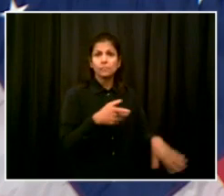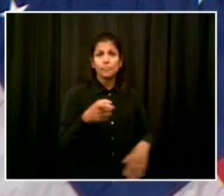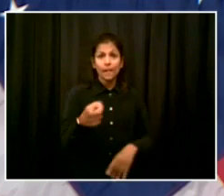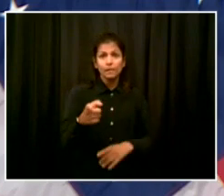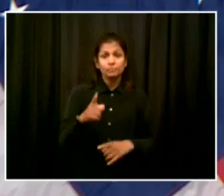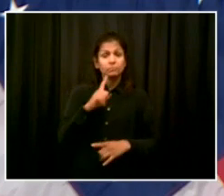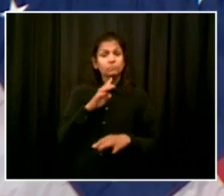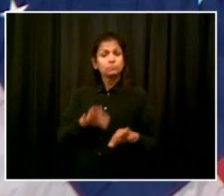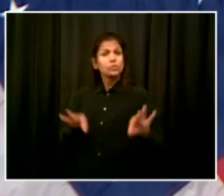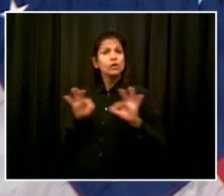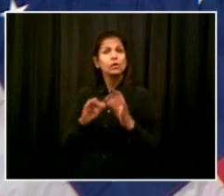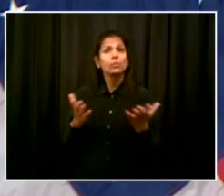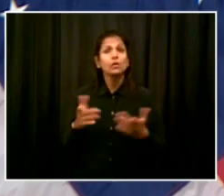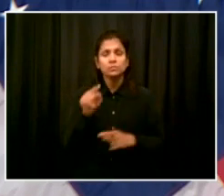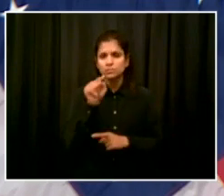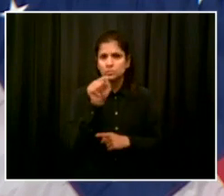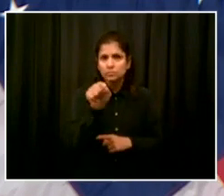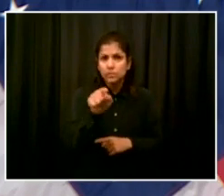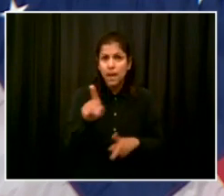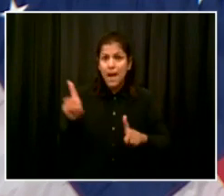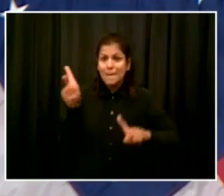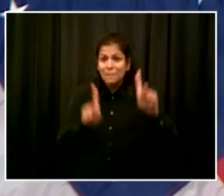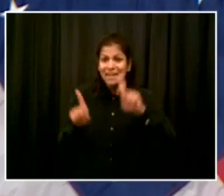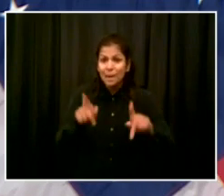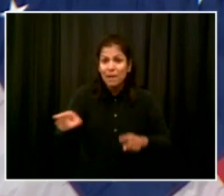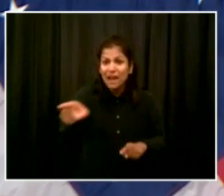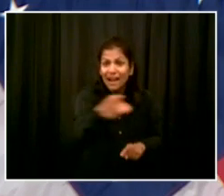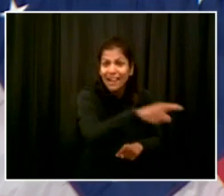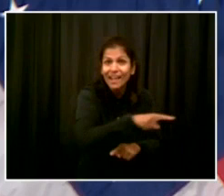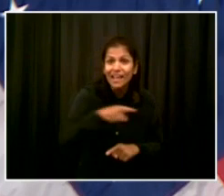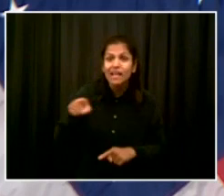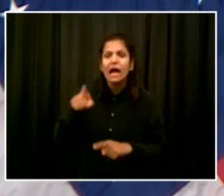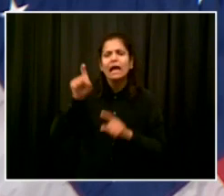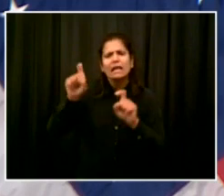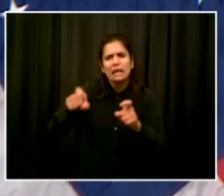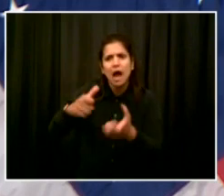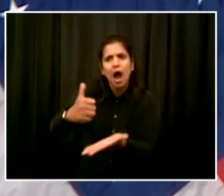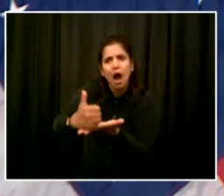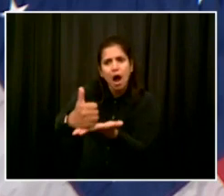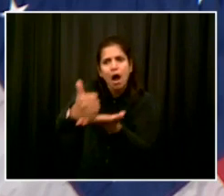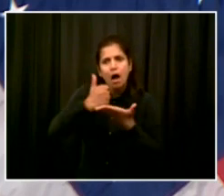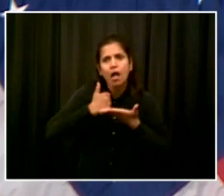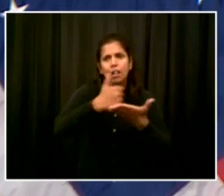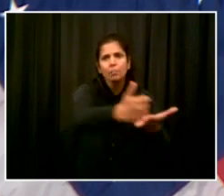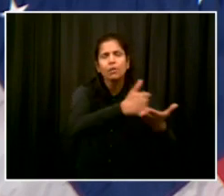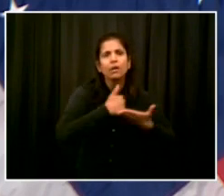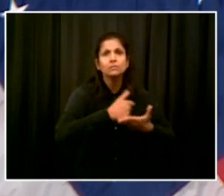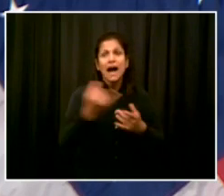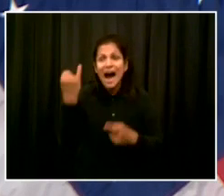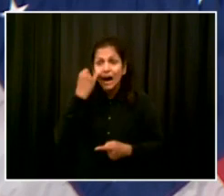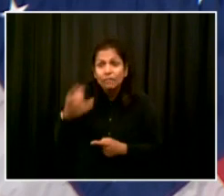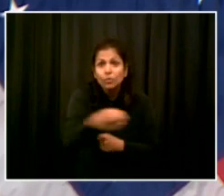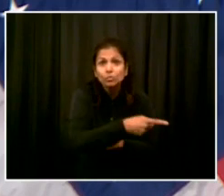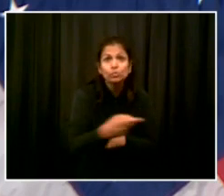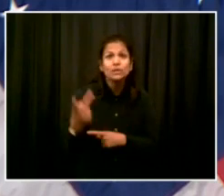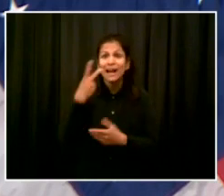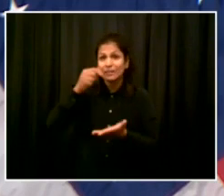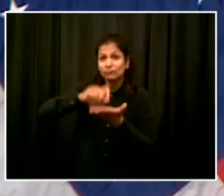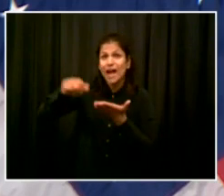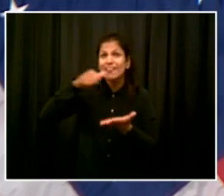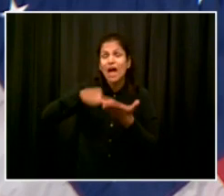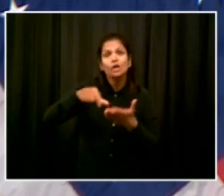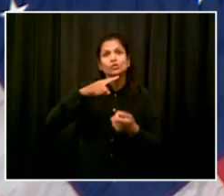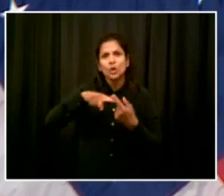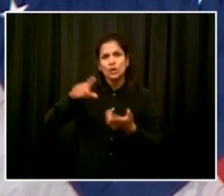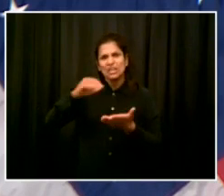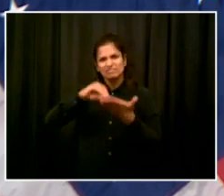your elected officials that you demand that people that carry guns on the streets are prosecuted to the fullest extent of the law. Everyone has a shared responsibility in